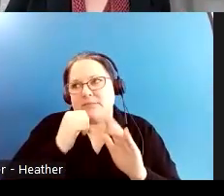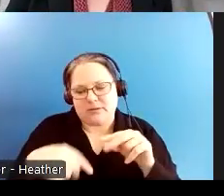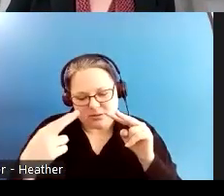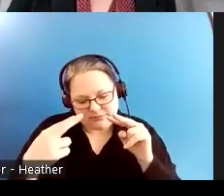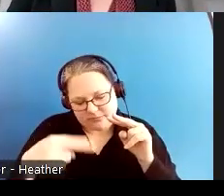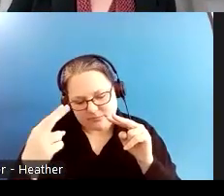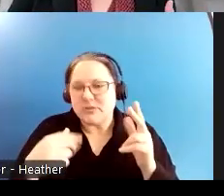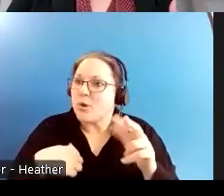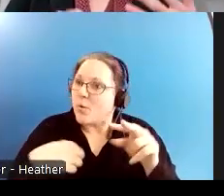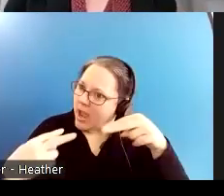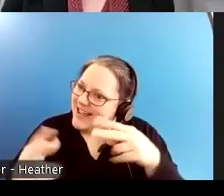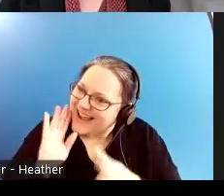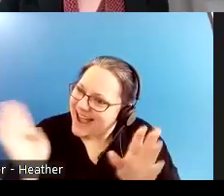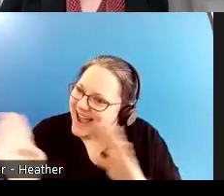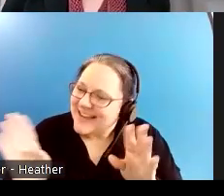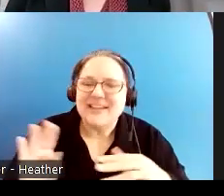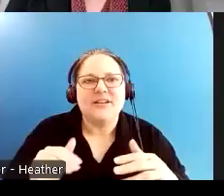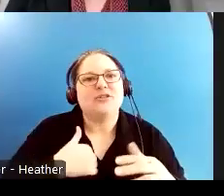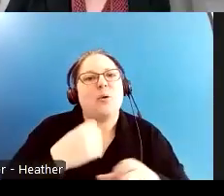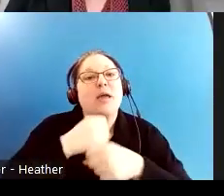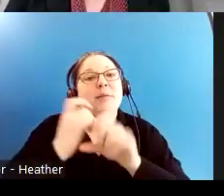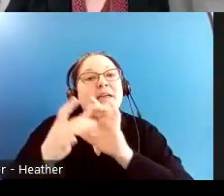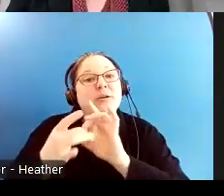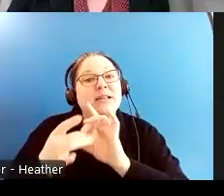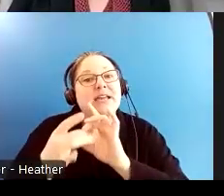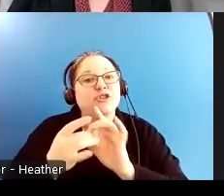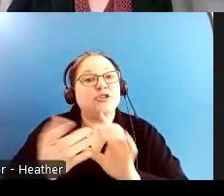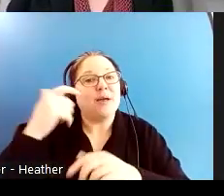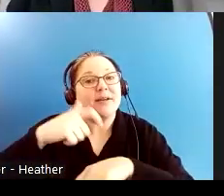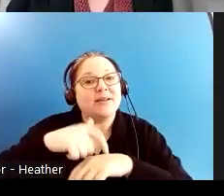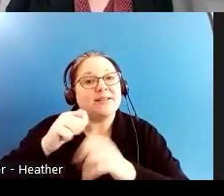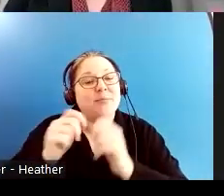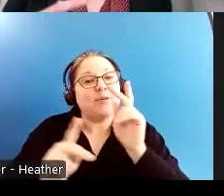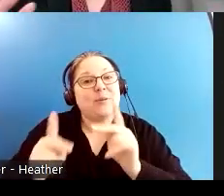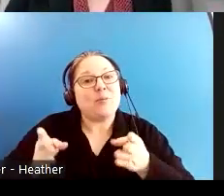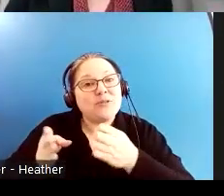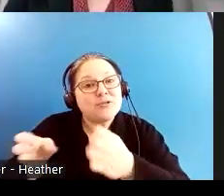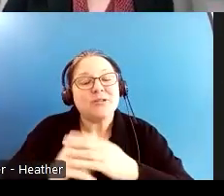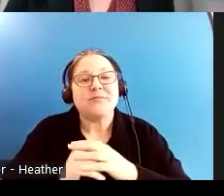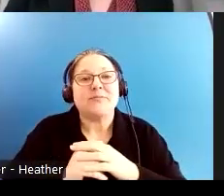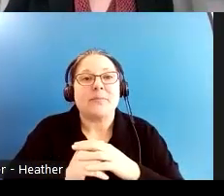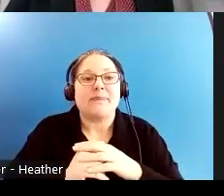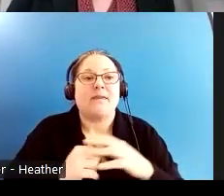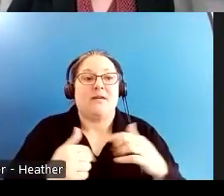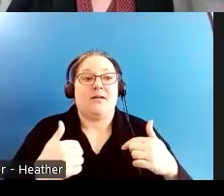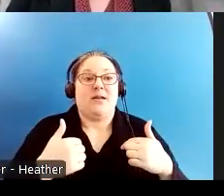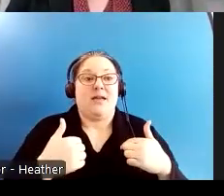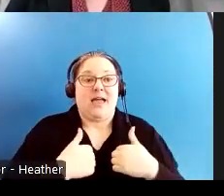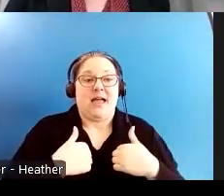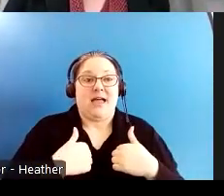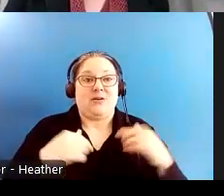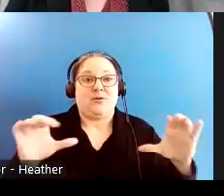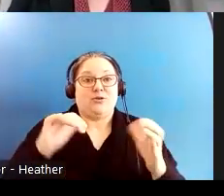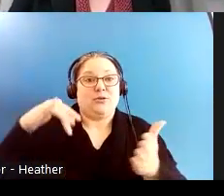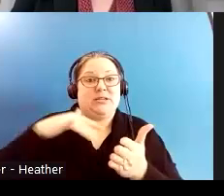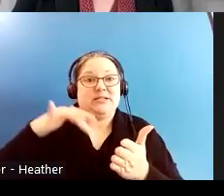so I built relationships with a lot of these folks on the street. And I, at the time, was doing actually my studies in fine arts.